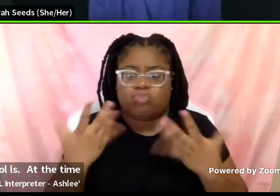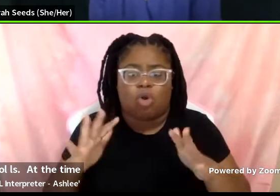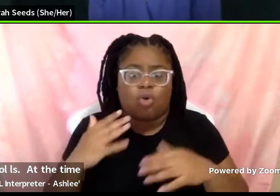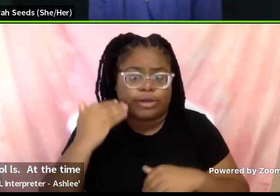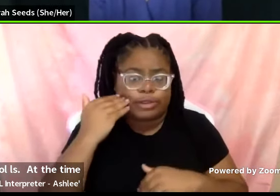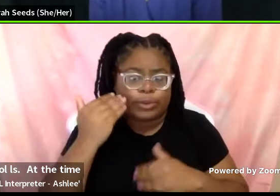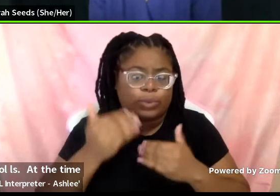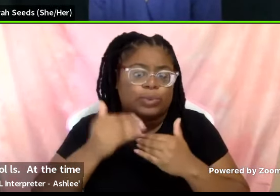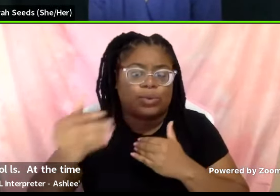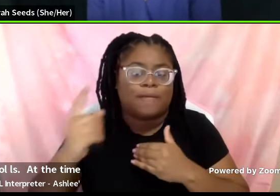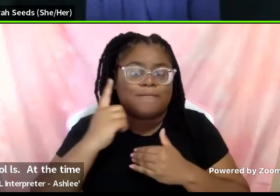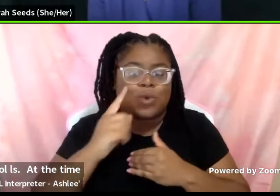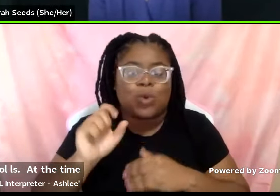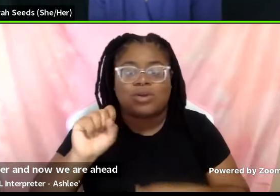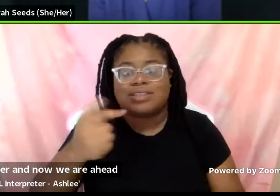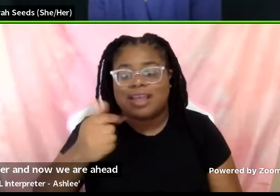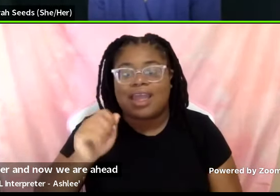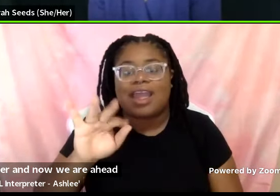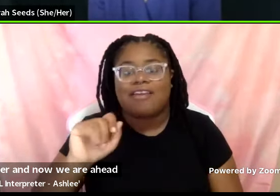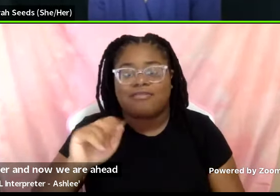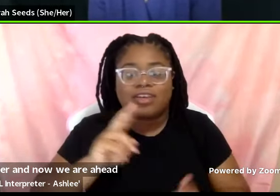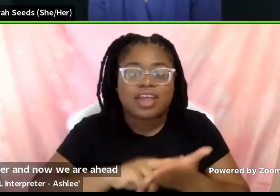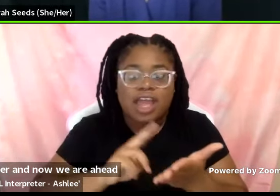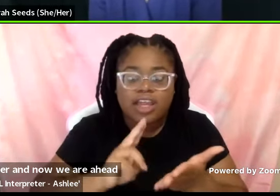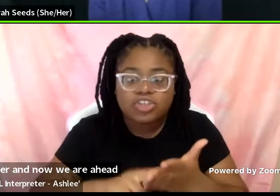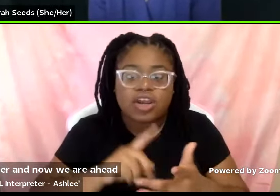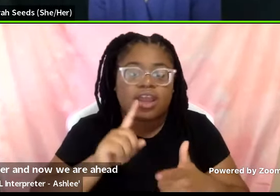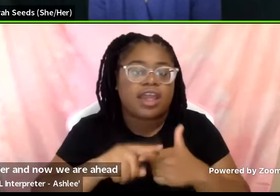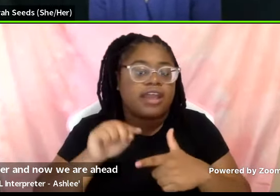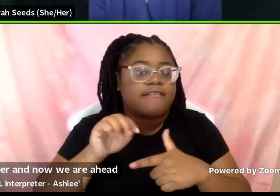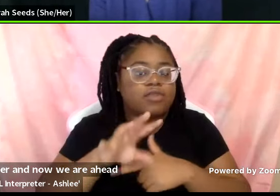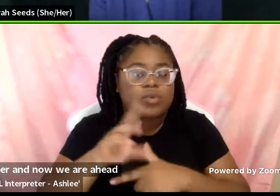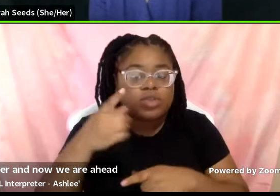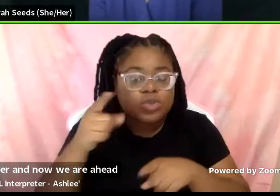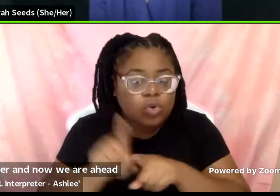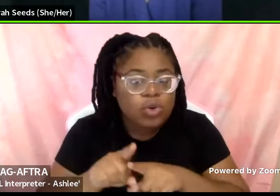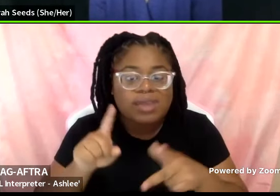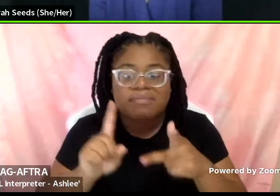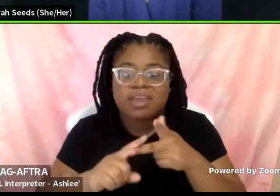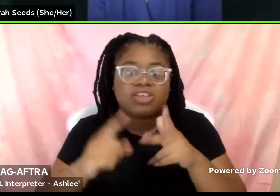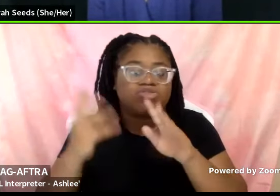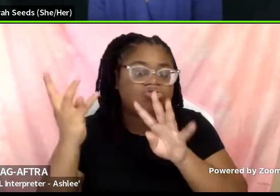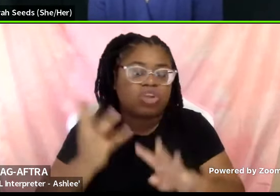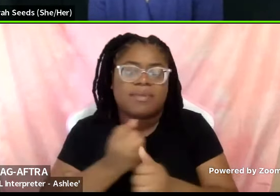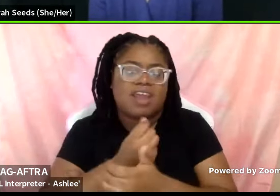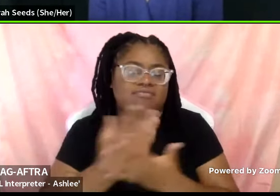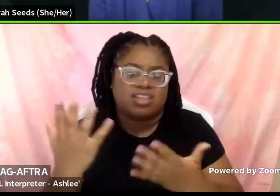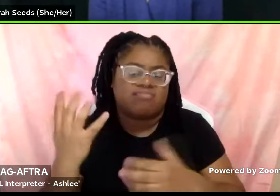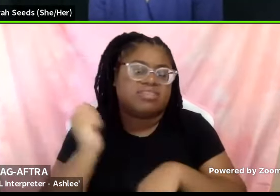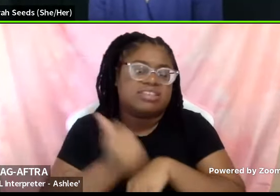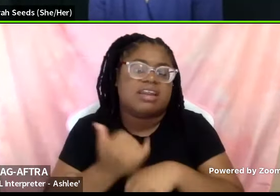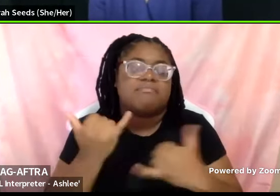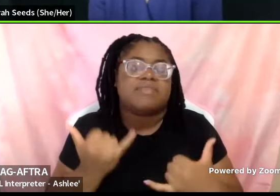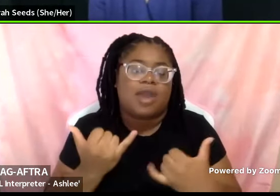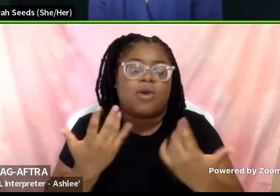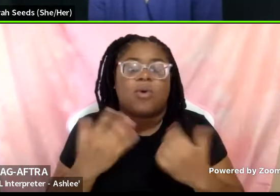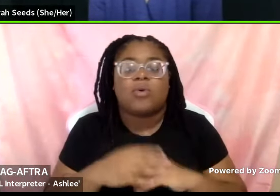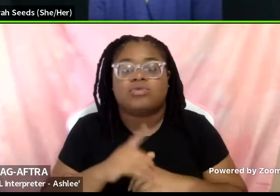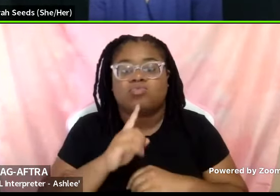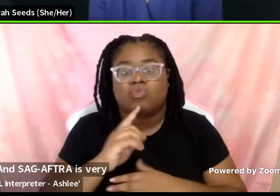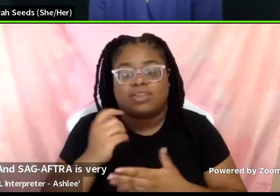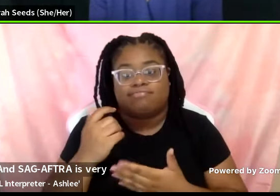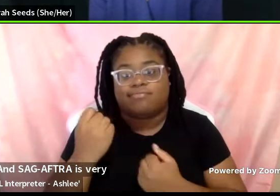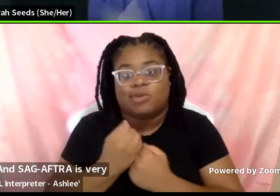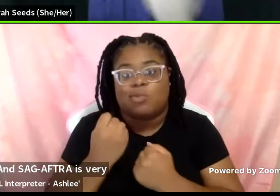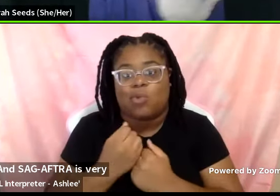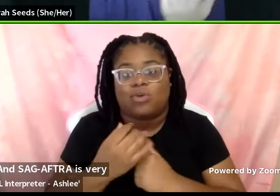streaming, and even influencer agreements and stuff like that. But SAG-AFTRA has been very supportive. Very, very, very, very supportive. And if you